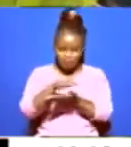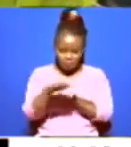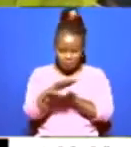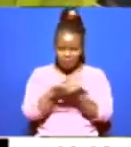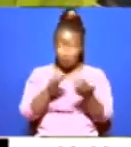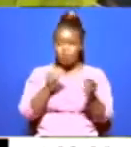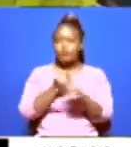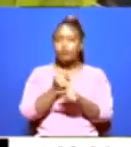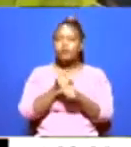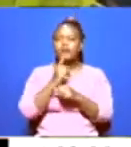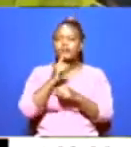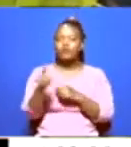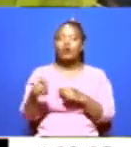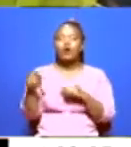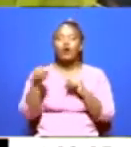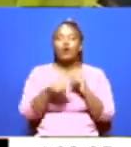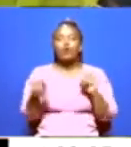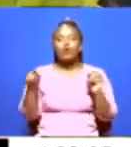we safely